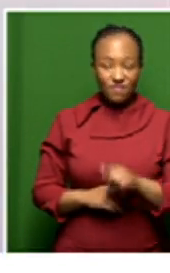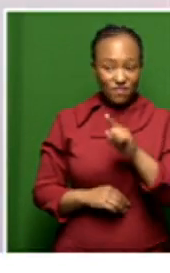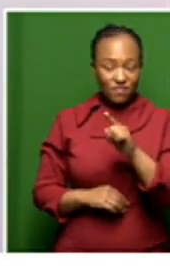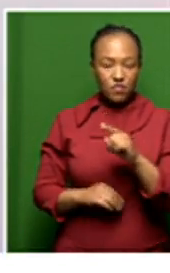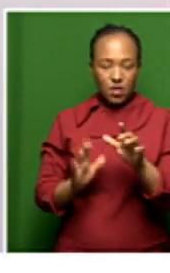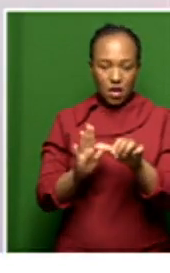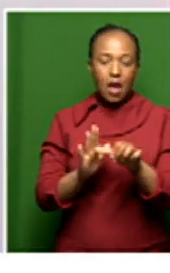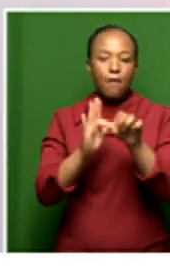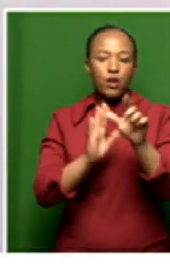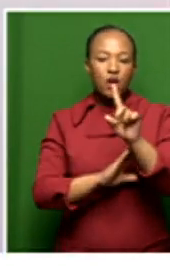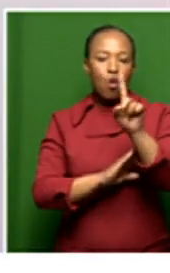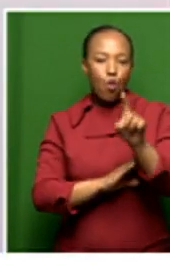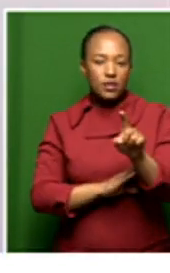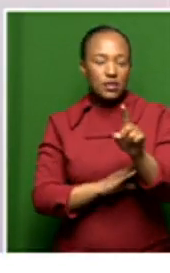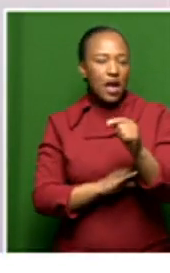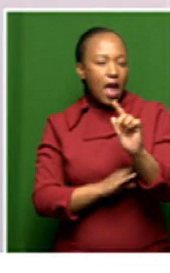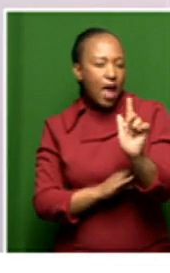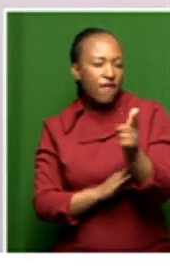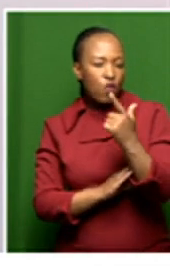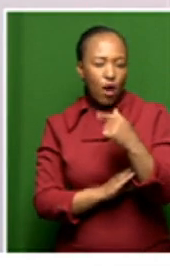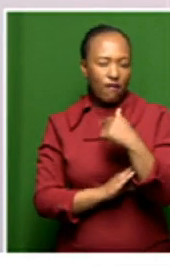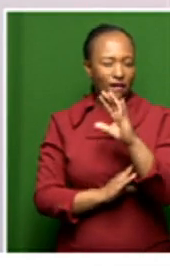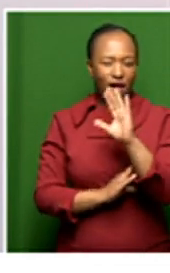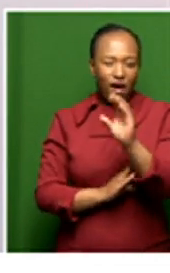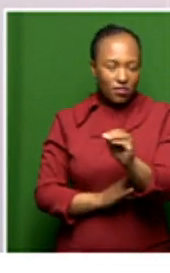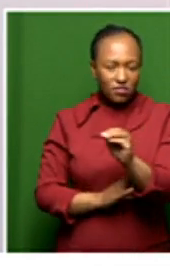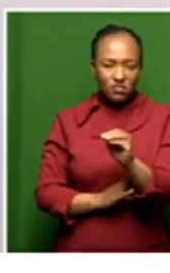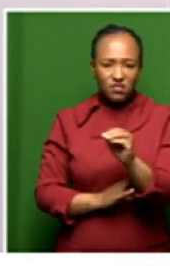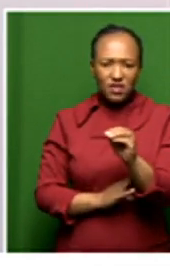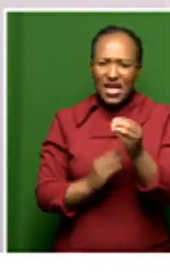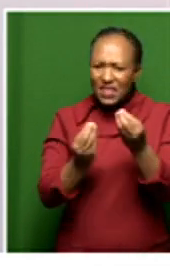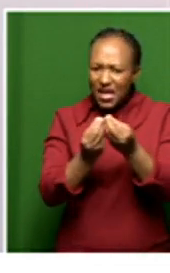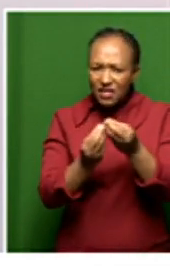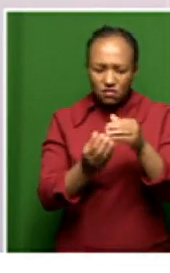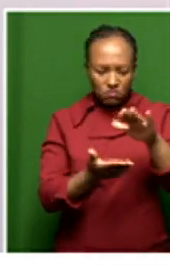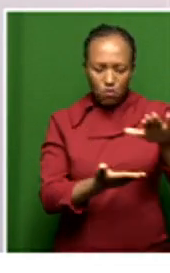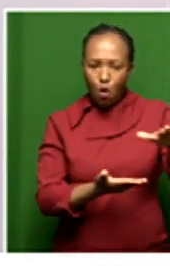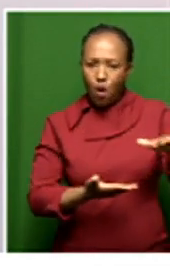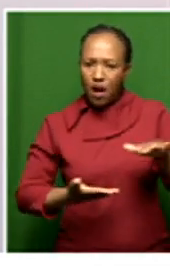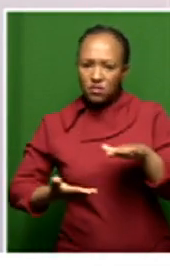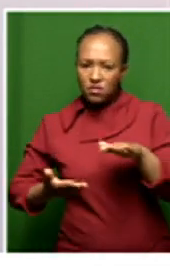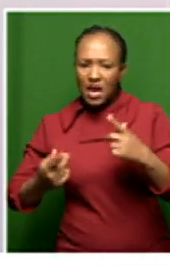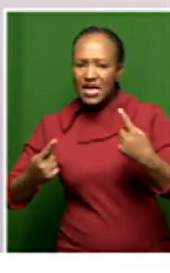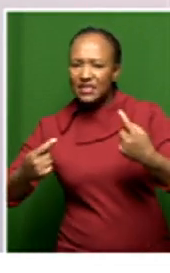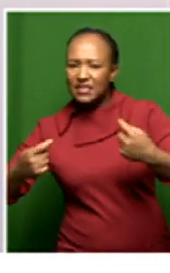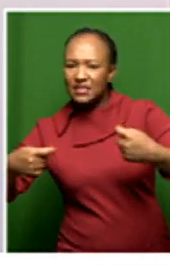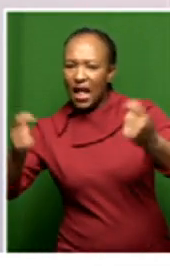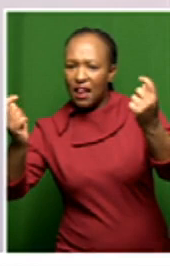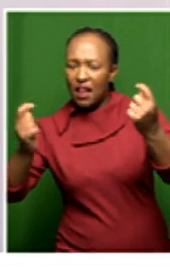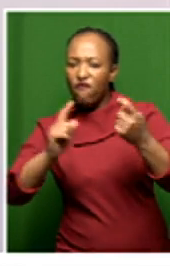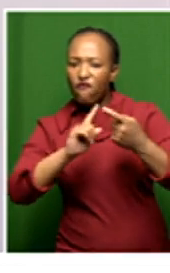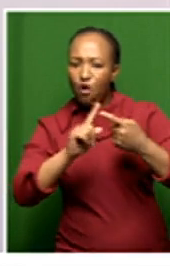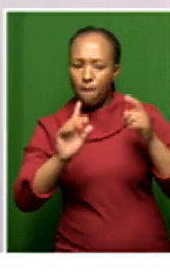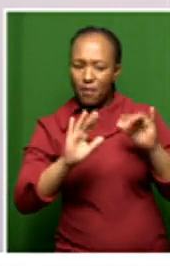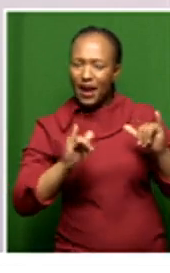Sakina, that everyone is asking as to how did these products leave the production. But what